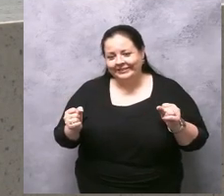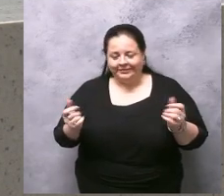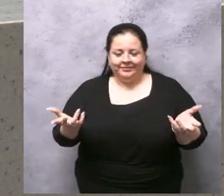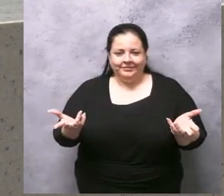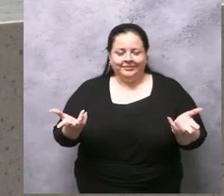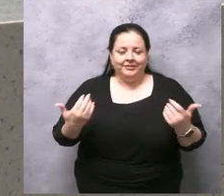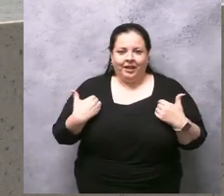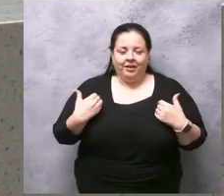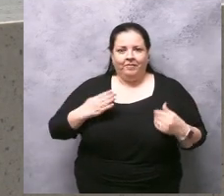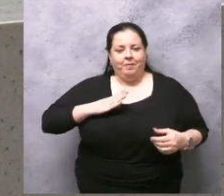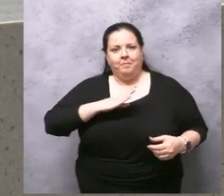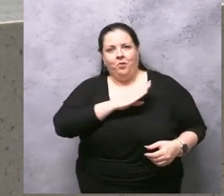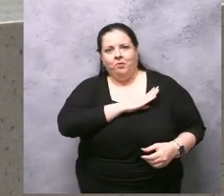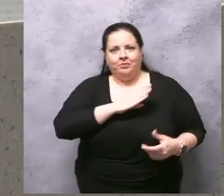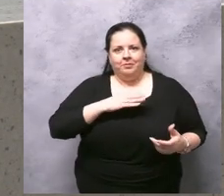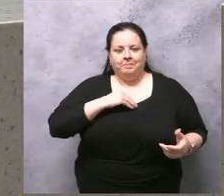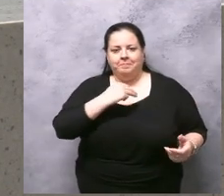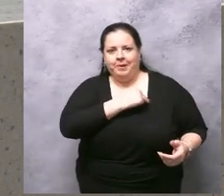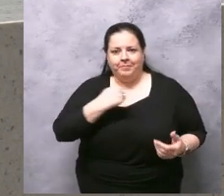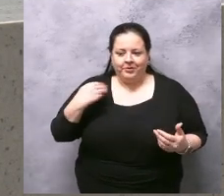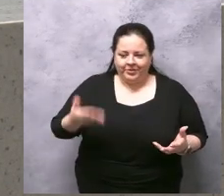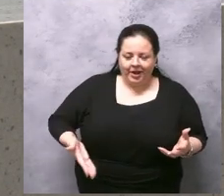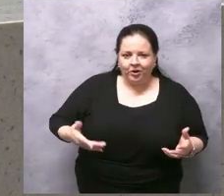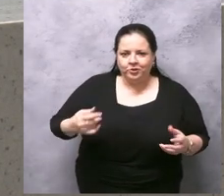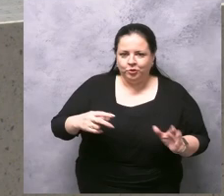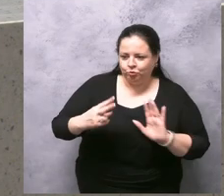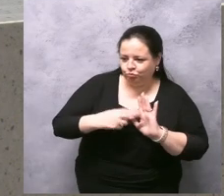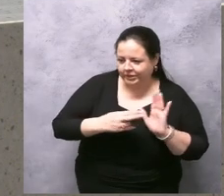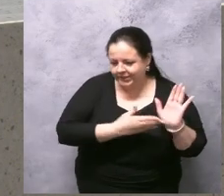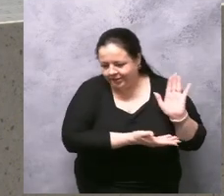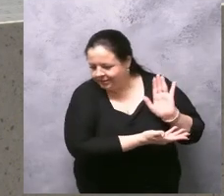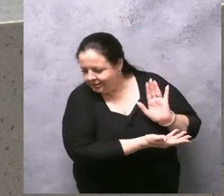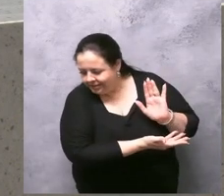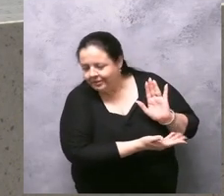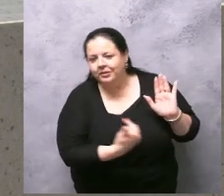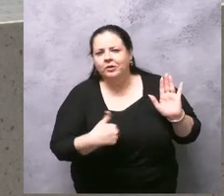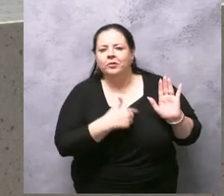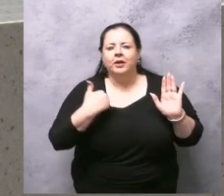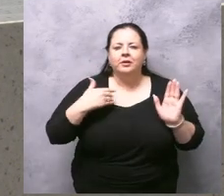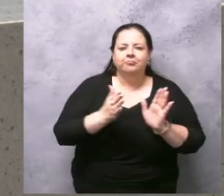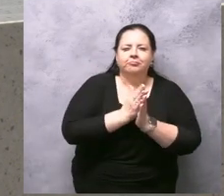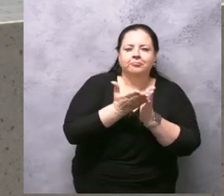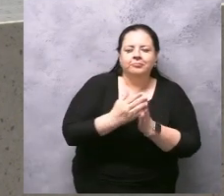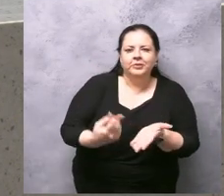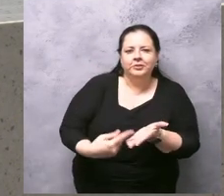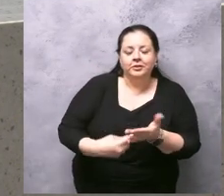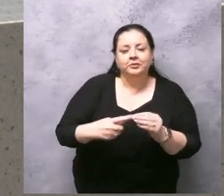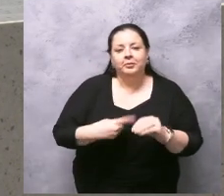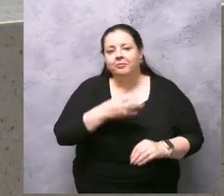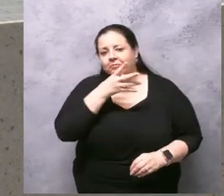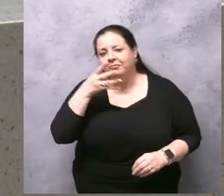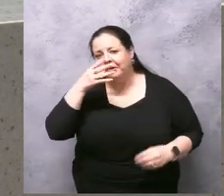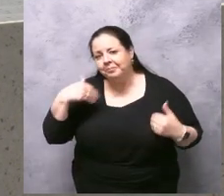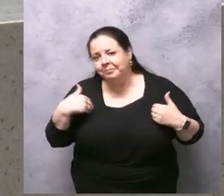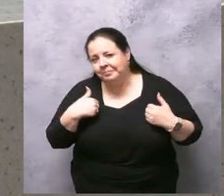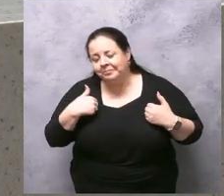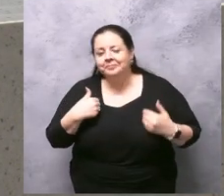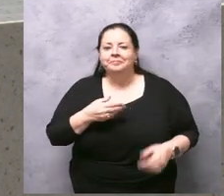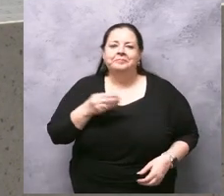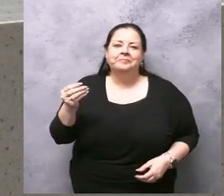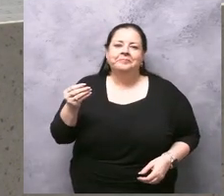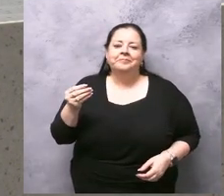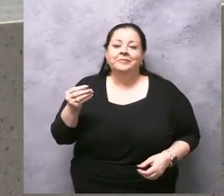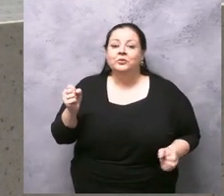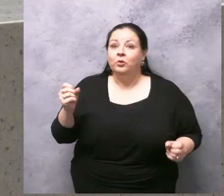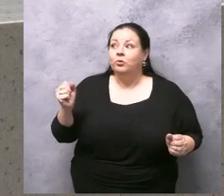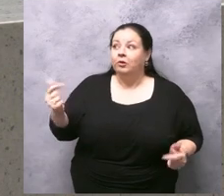obviously have a board member there to read to them. We had a book that we discussed, farm animals, and just so